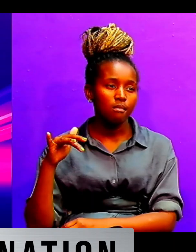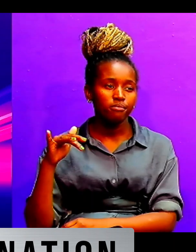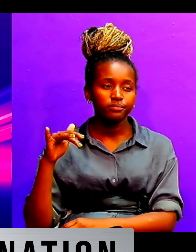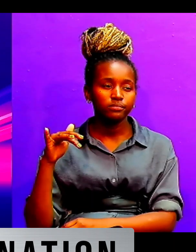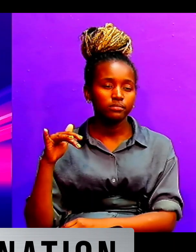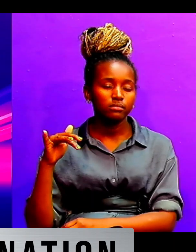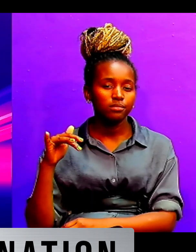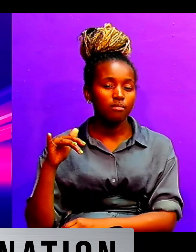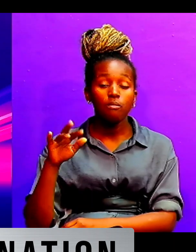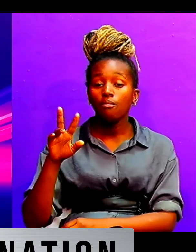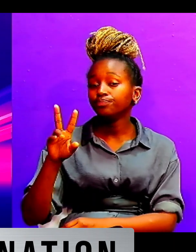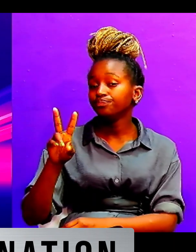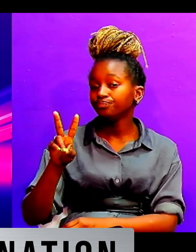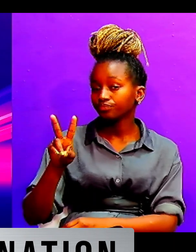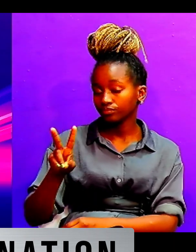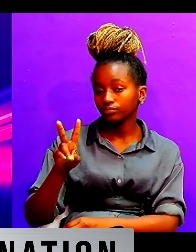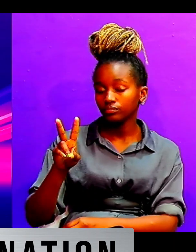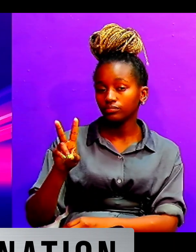So there are two types of